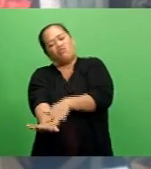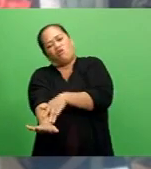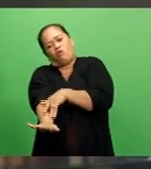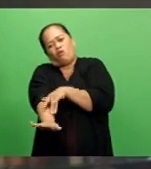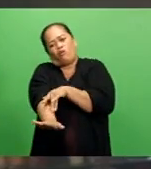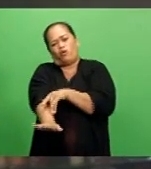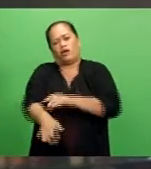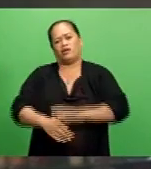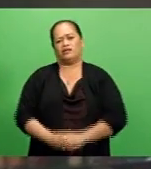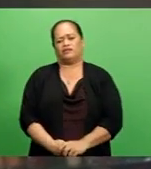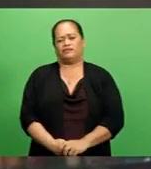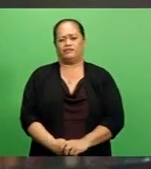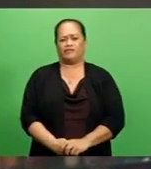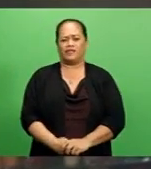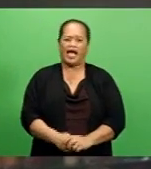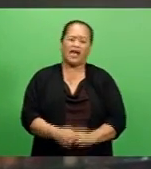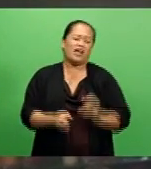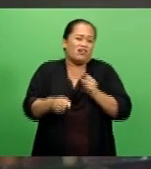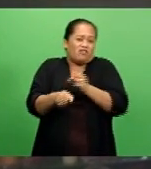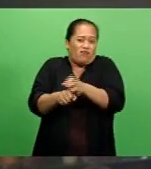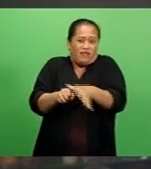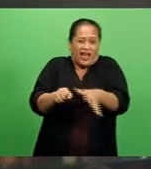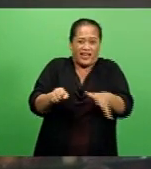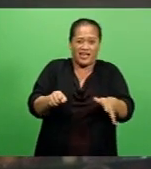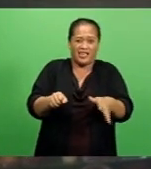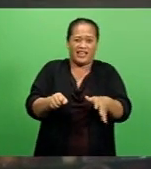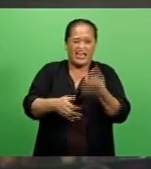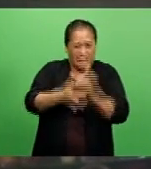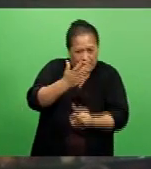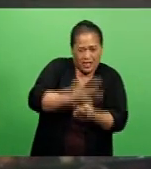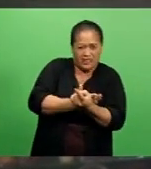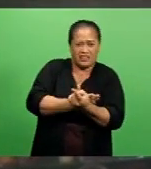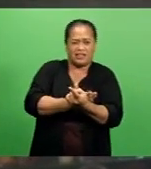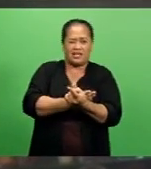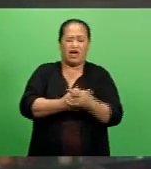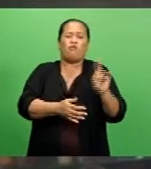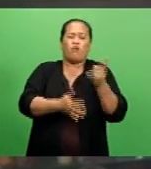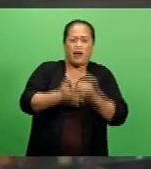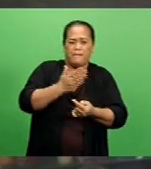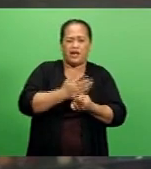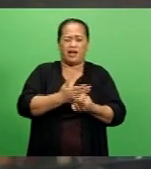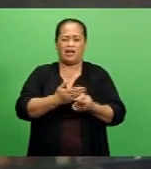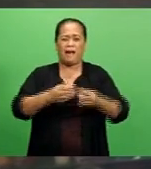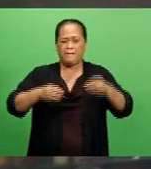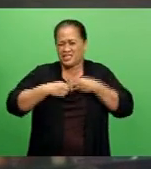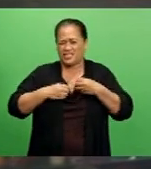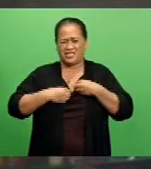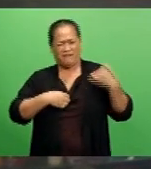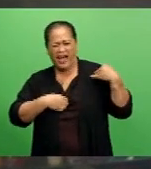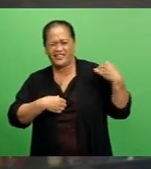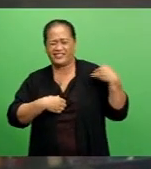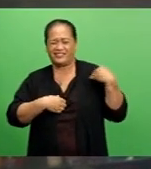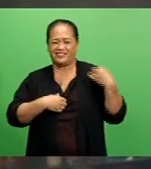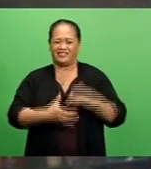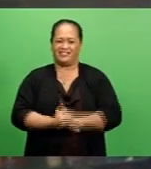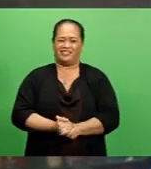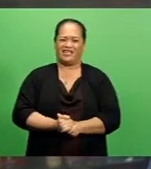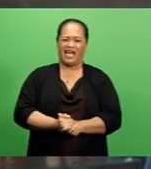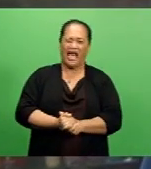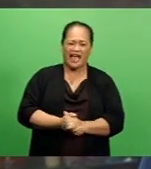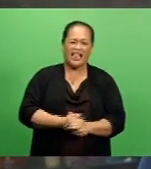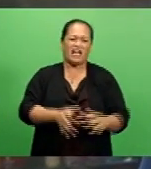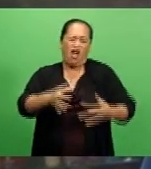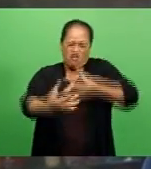COVID. Since the COVID-19 has been coming through, it's affected our business a little. There comes this